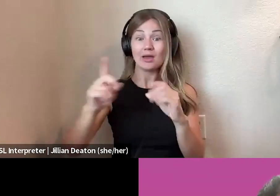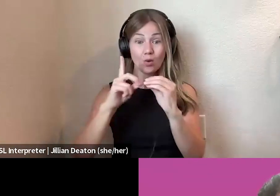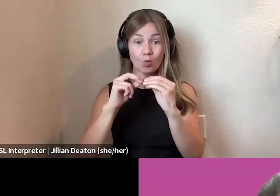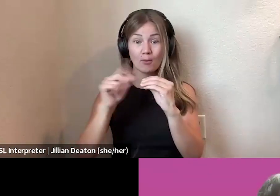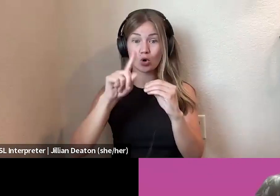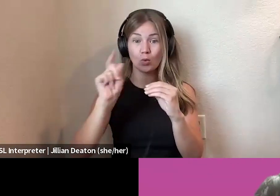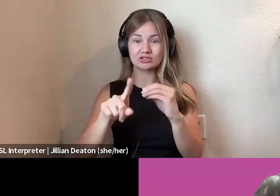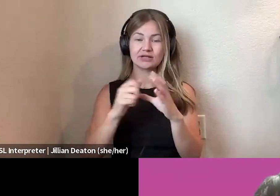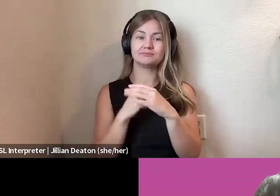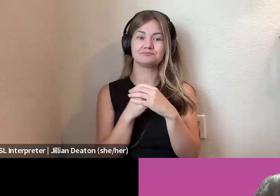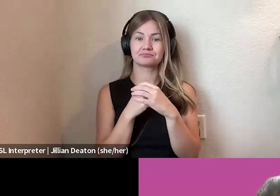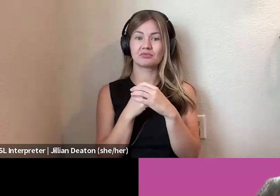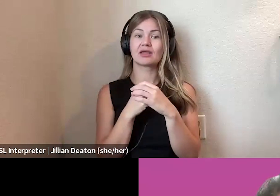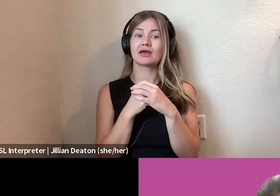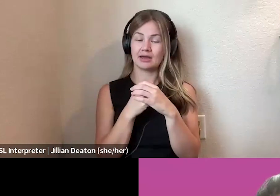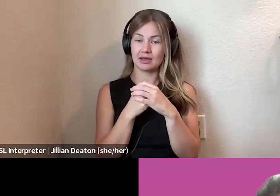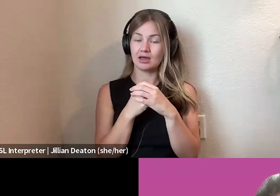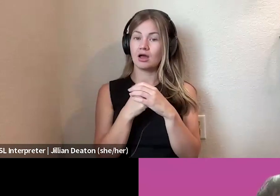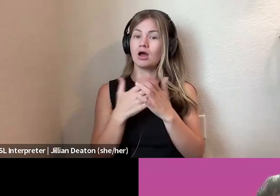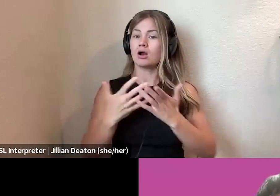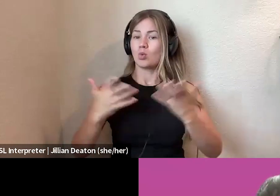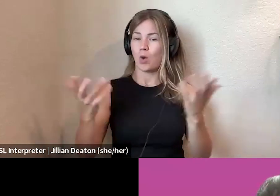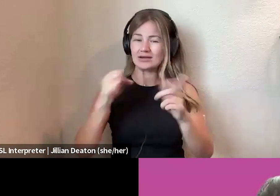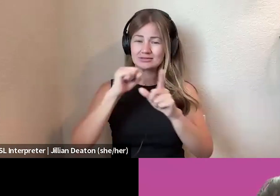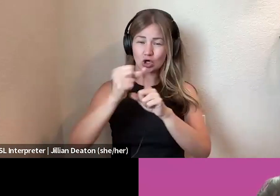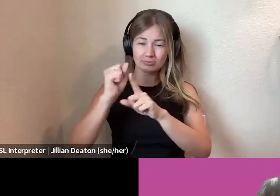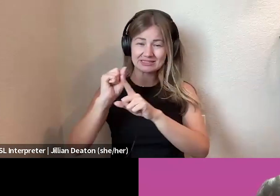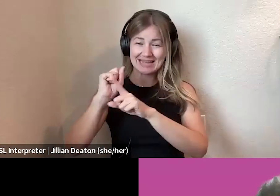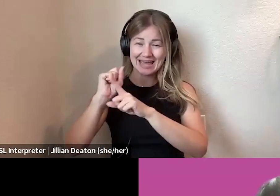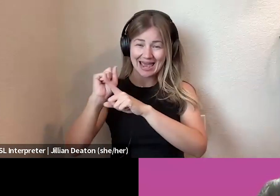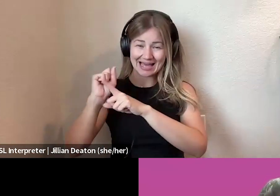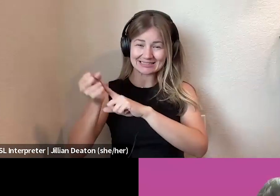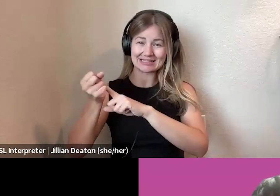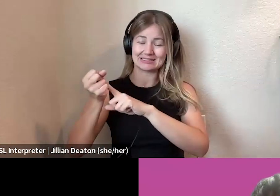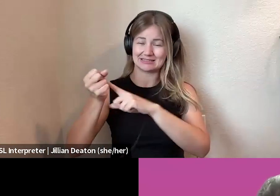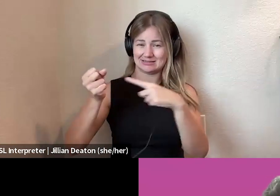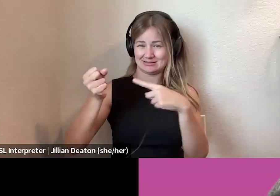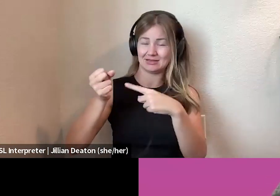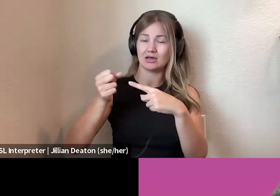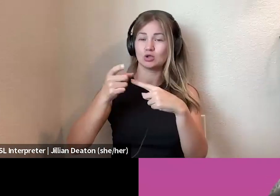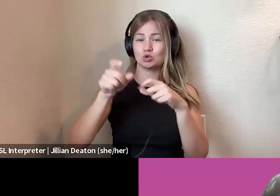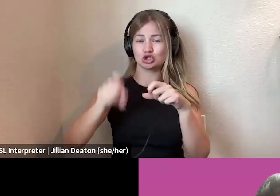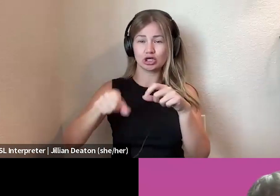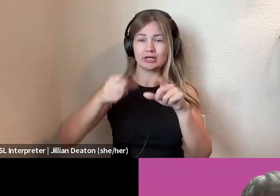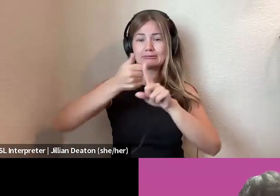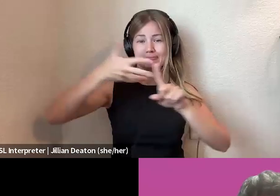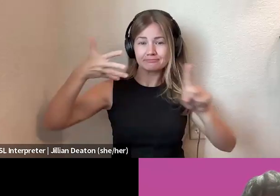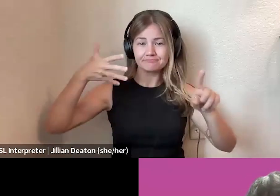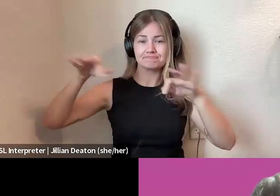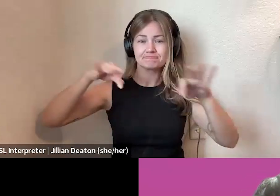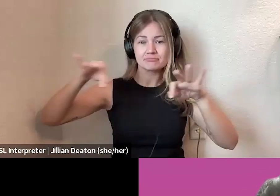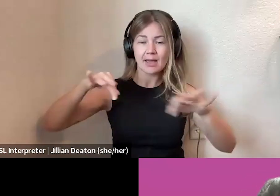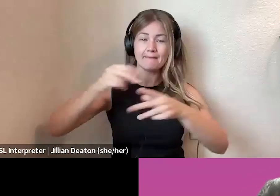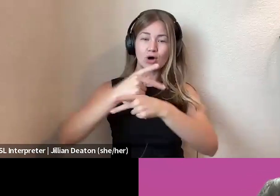Under what circumstances does breaking down production costs, i.e. pay, rehearsal costs, staging